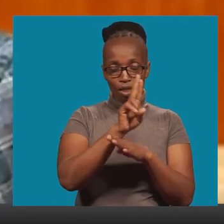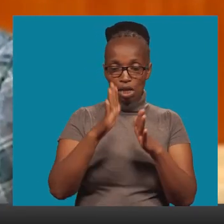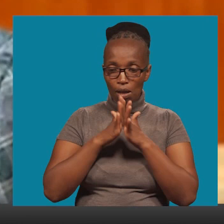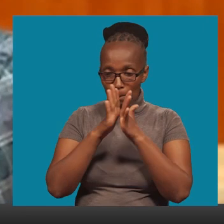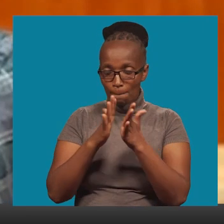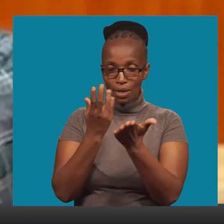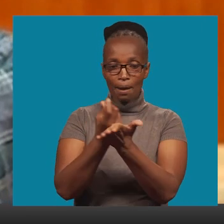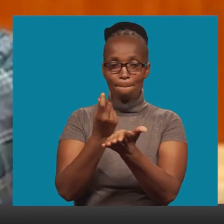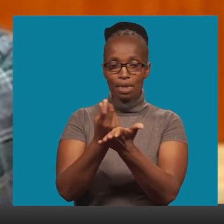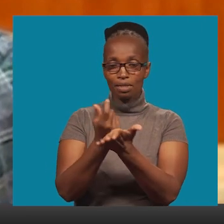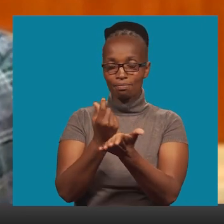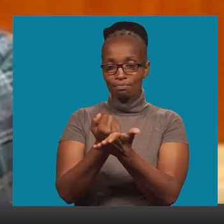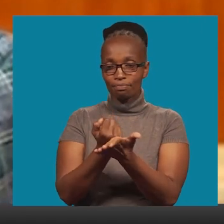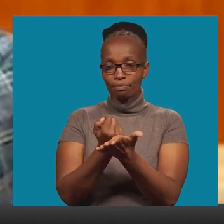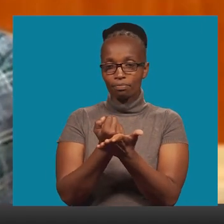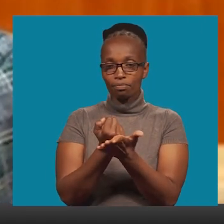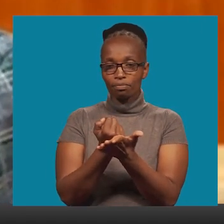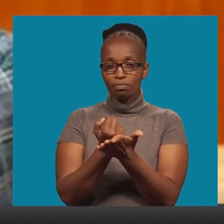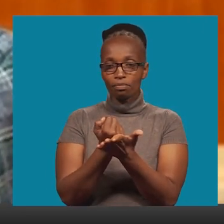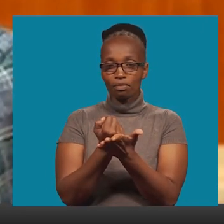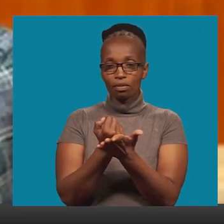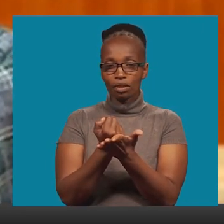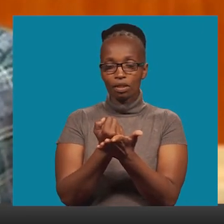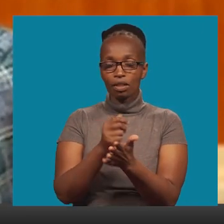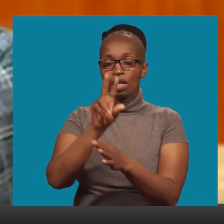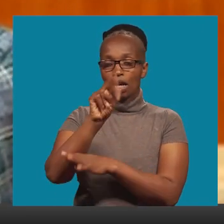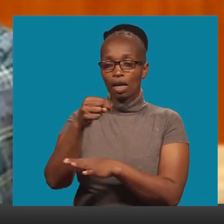mismanage the public money.